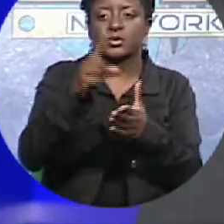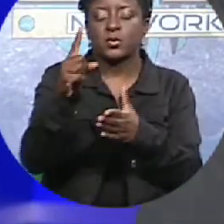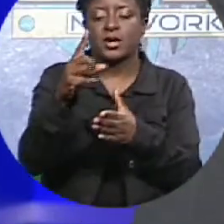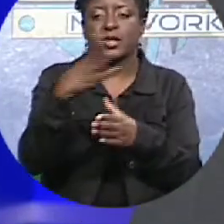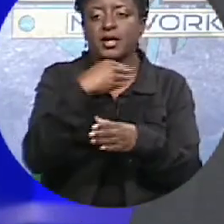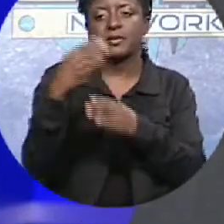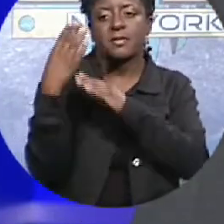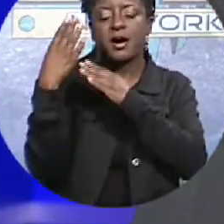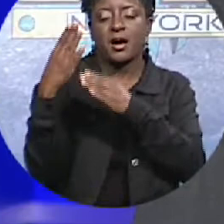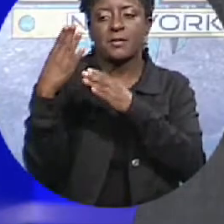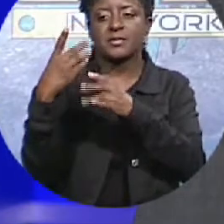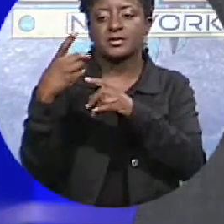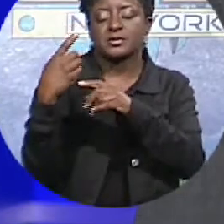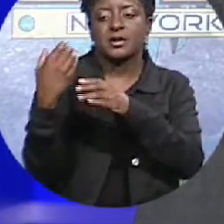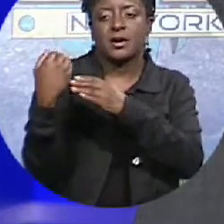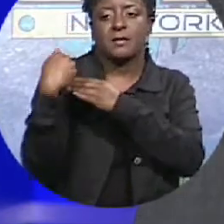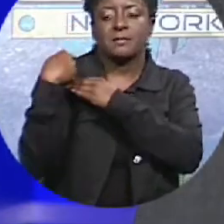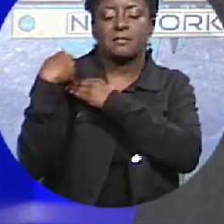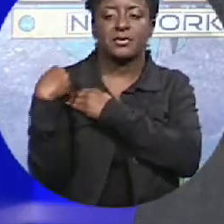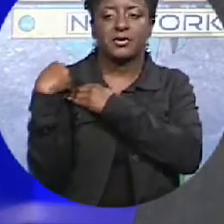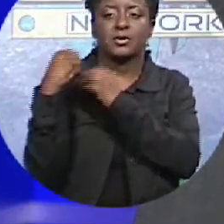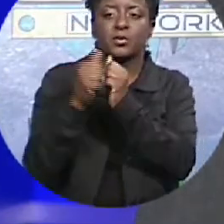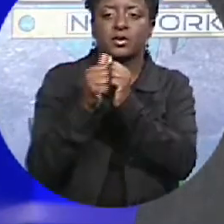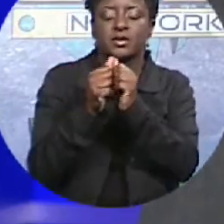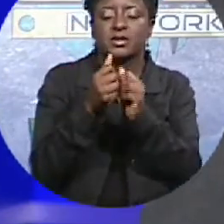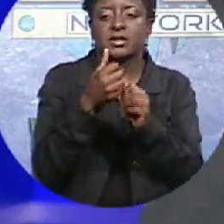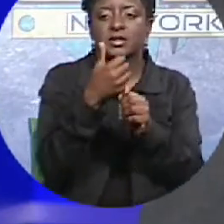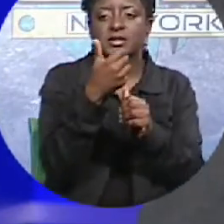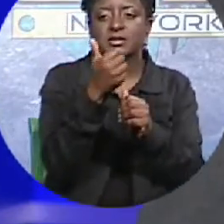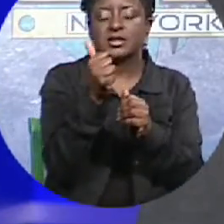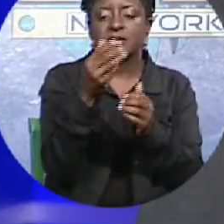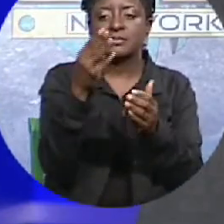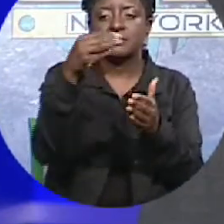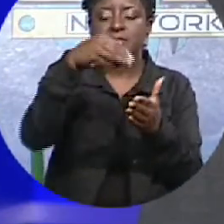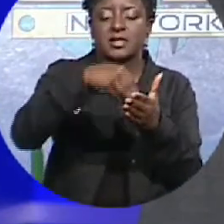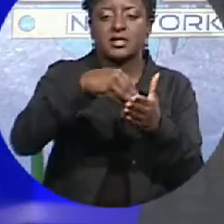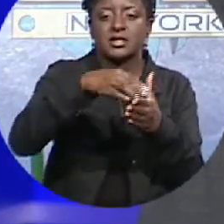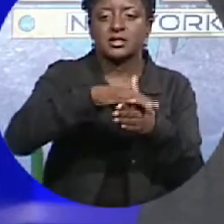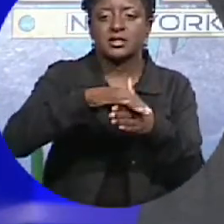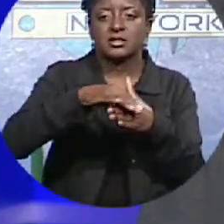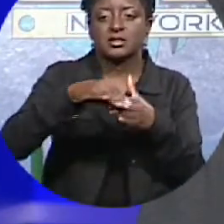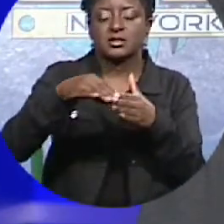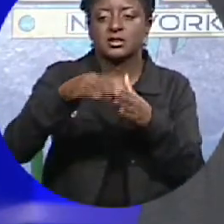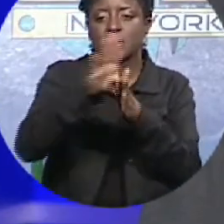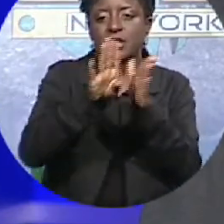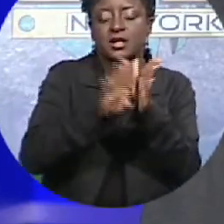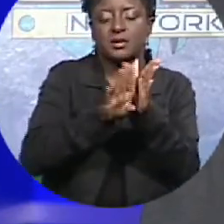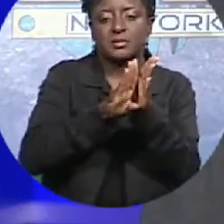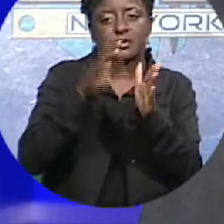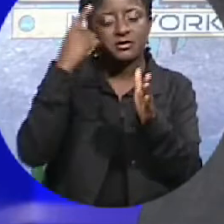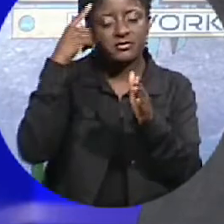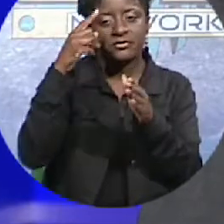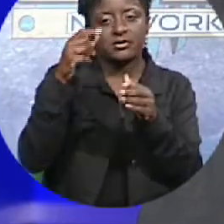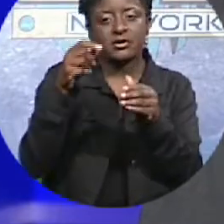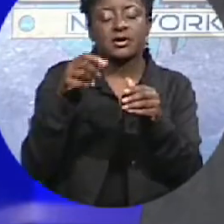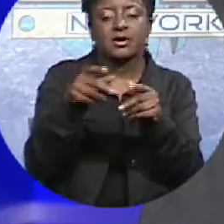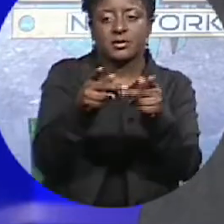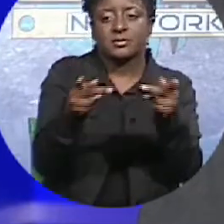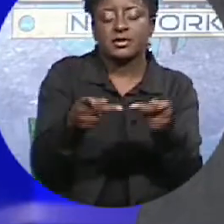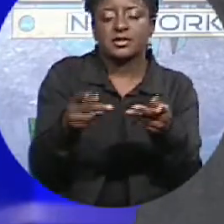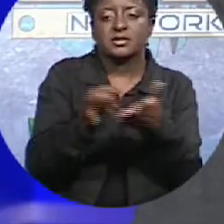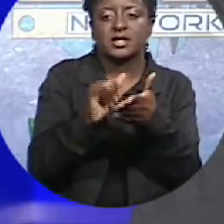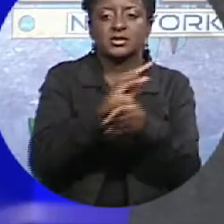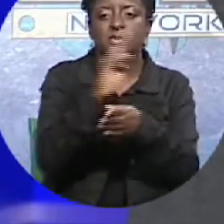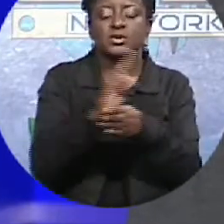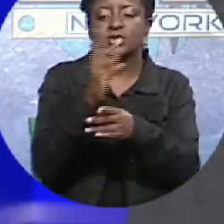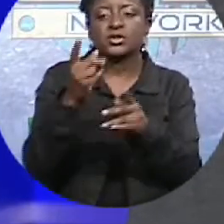were burdened with a $10 million a year bill for the entity that is only used by Barbados, Guyana, and Belize. Minister of